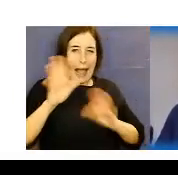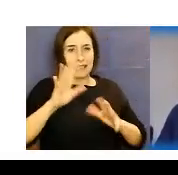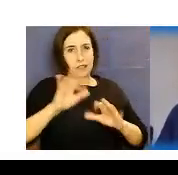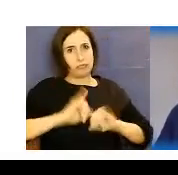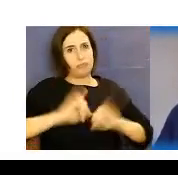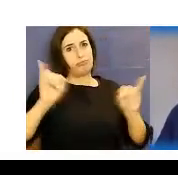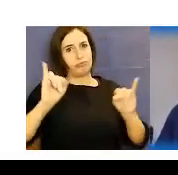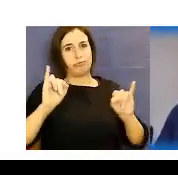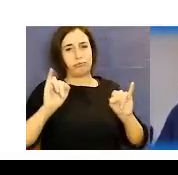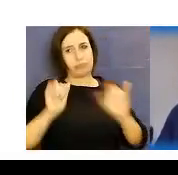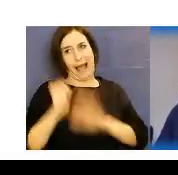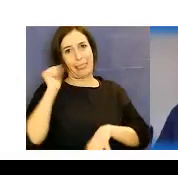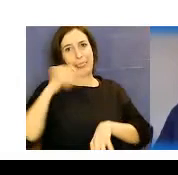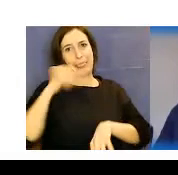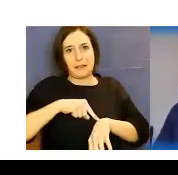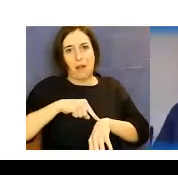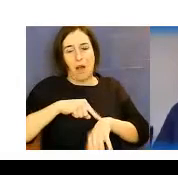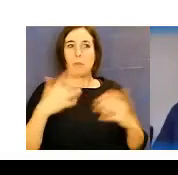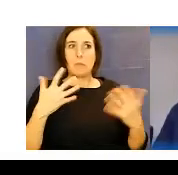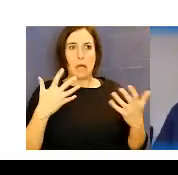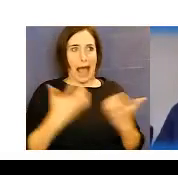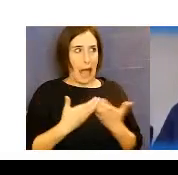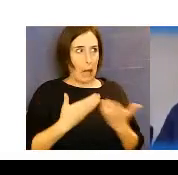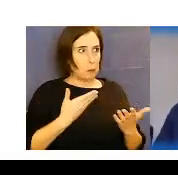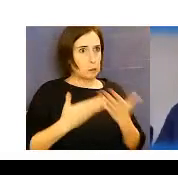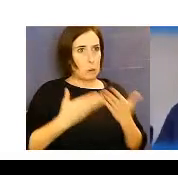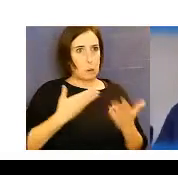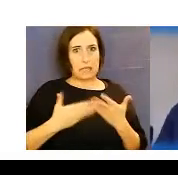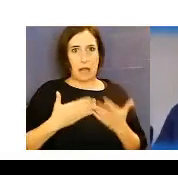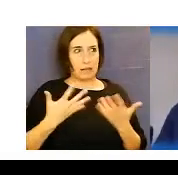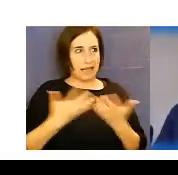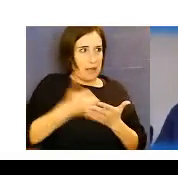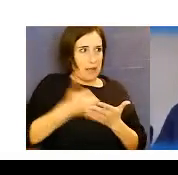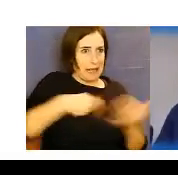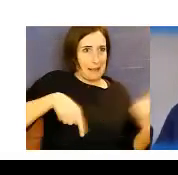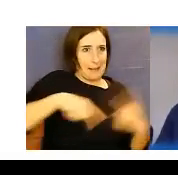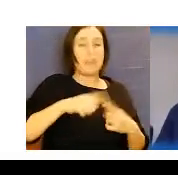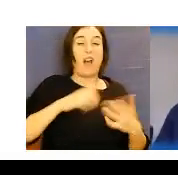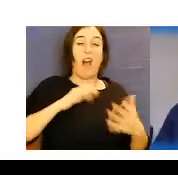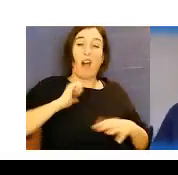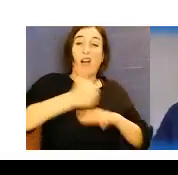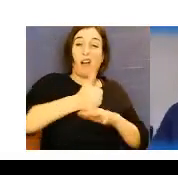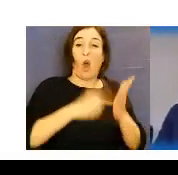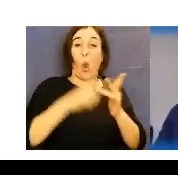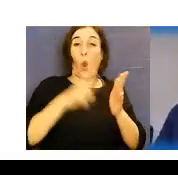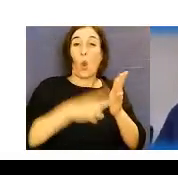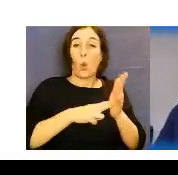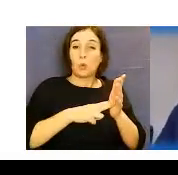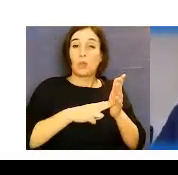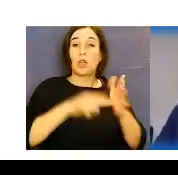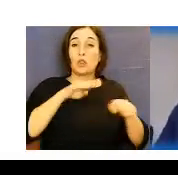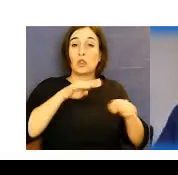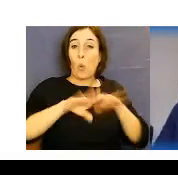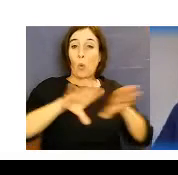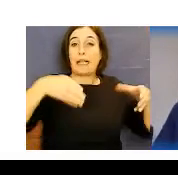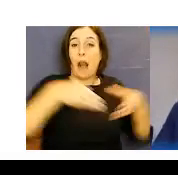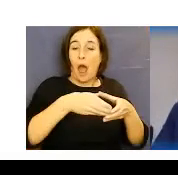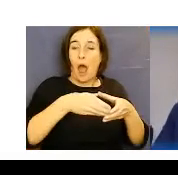up to actually tackle crime, health inequality, but also, you know, have a more cohesive society within our